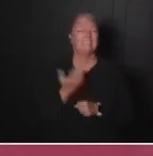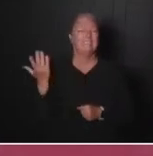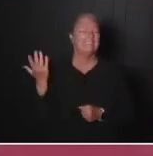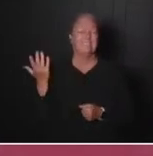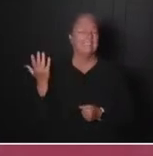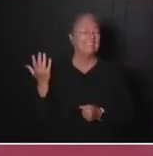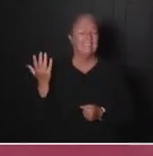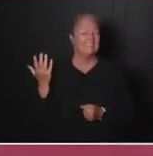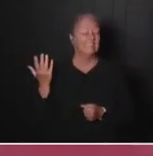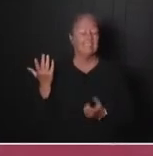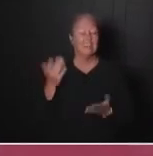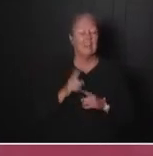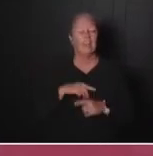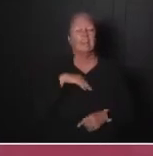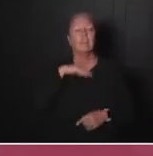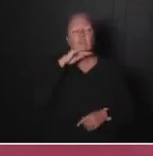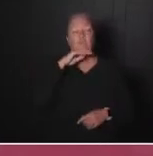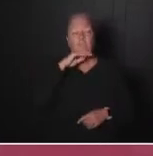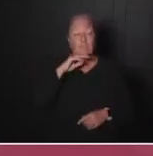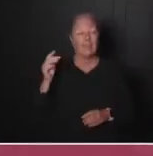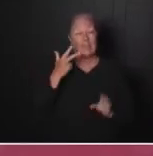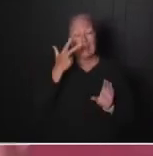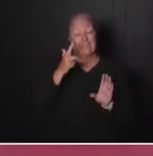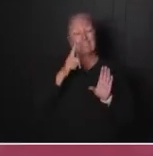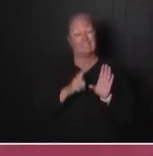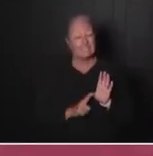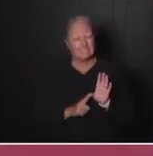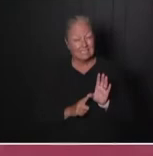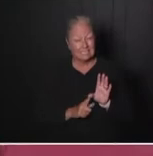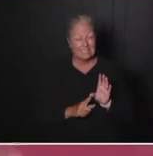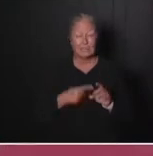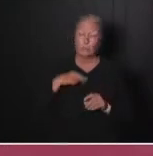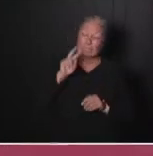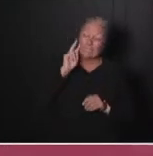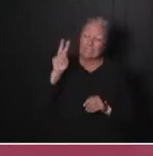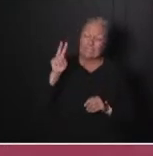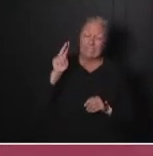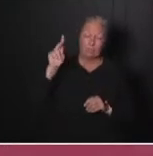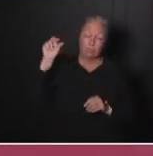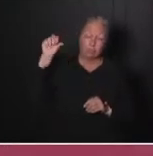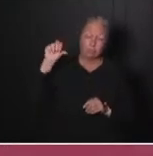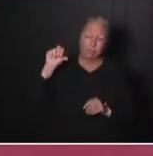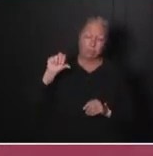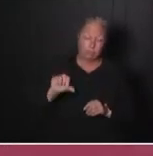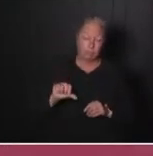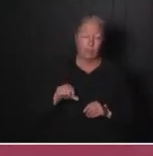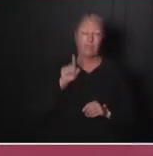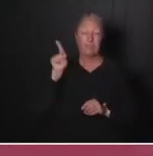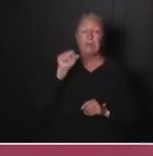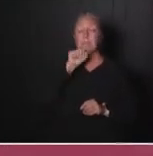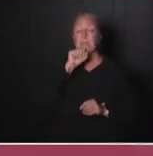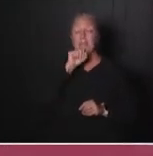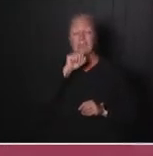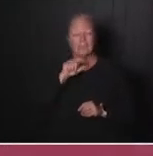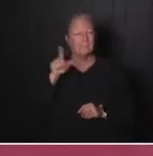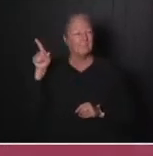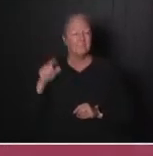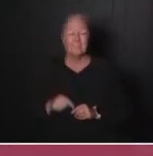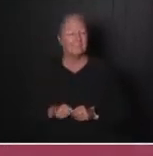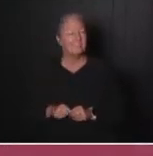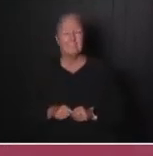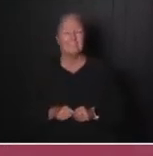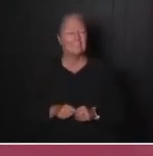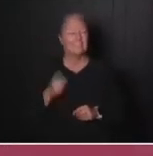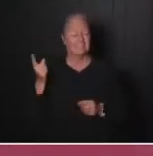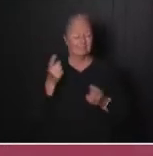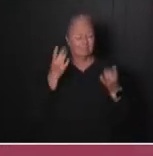for 8 long years, that's unravelling before our eyes, led by a man who is an empathy vacuum